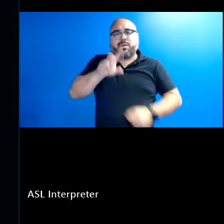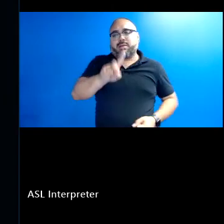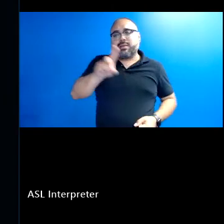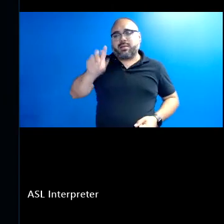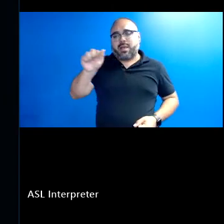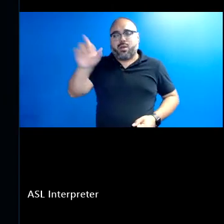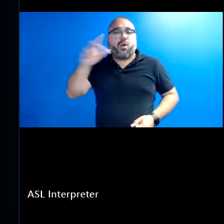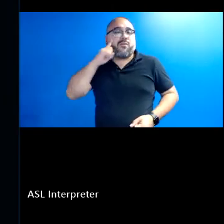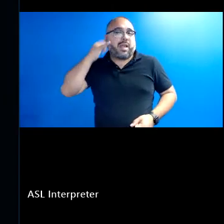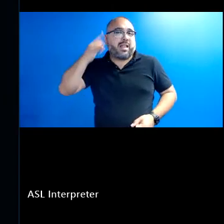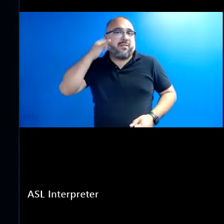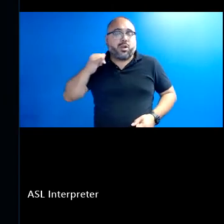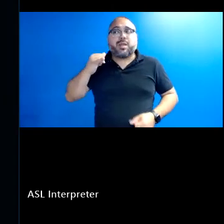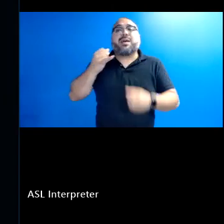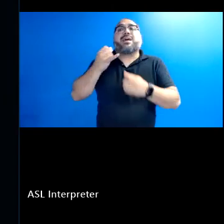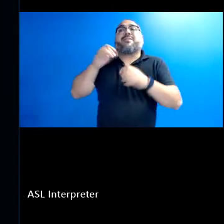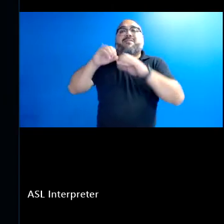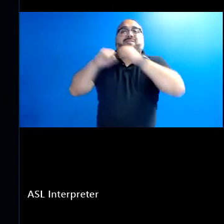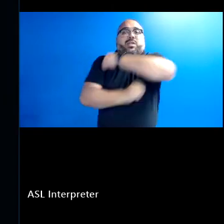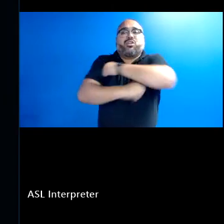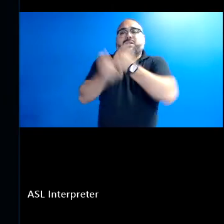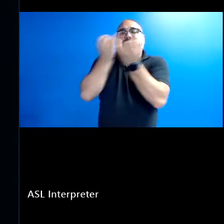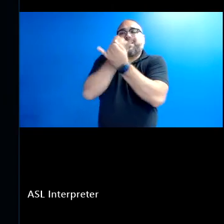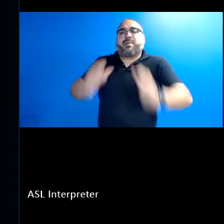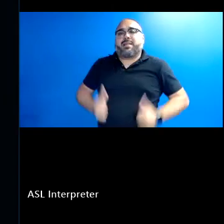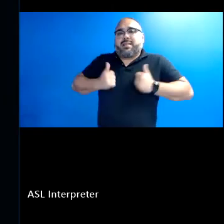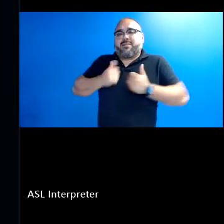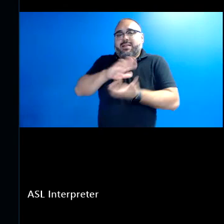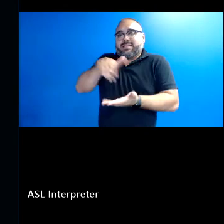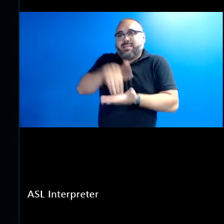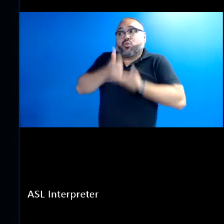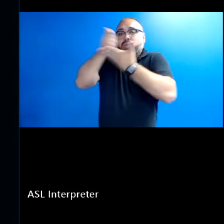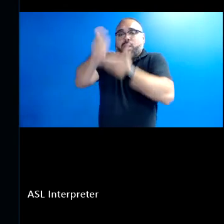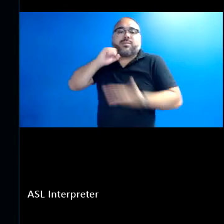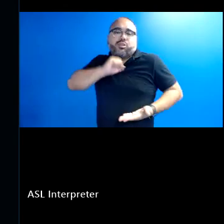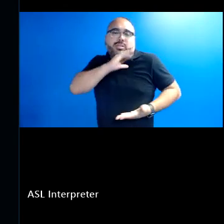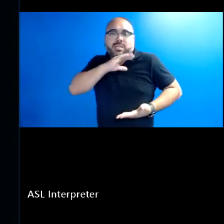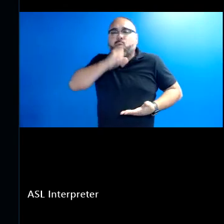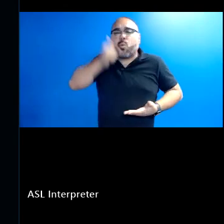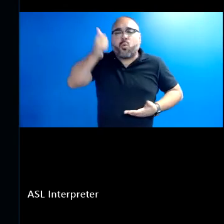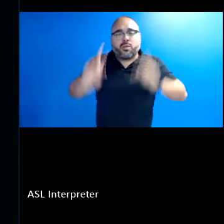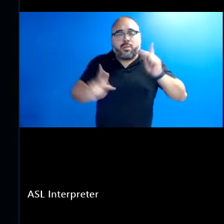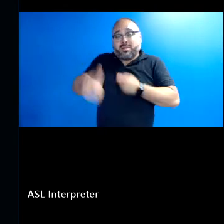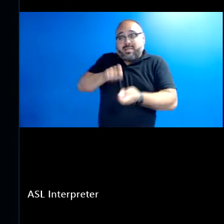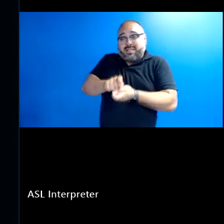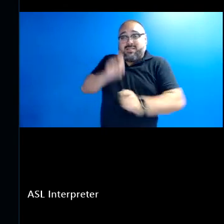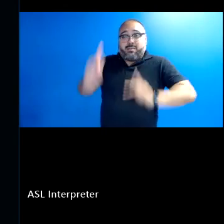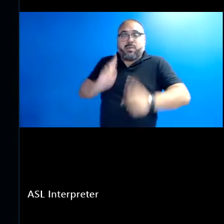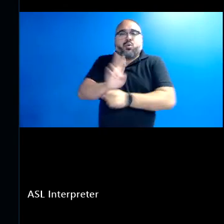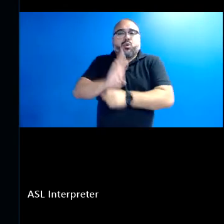for Independent Living Centers, to support elderly and disabled customers, especially those that use medical